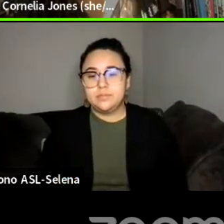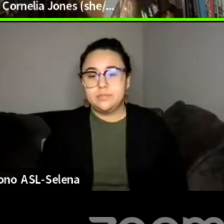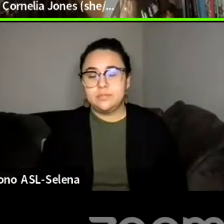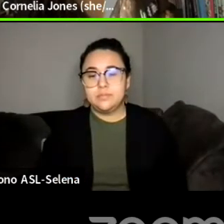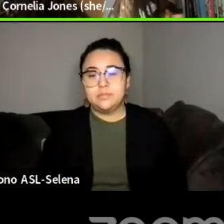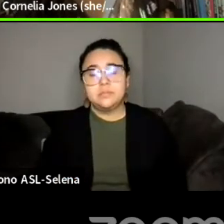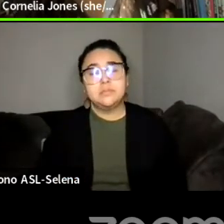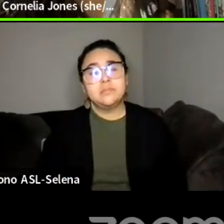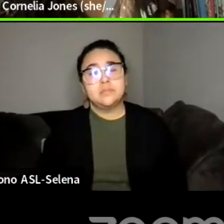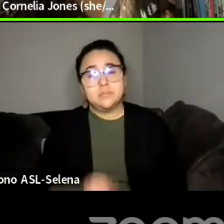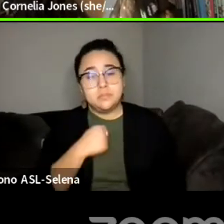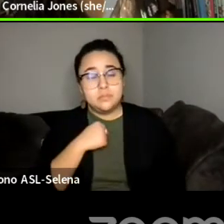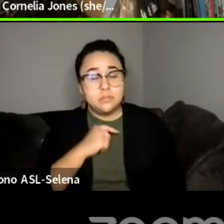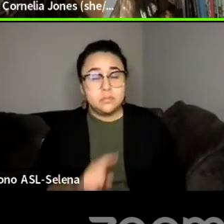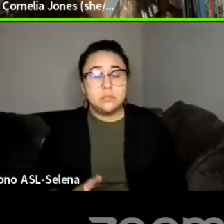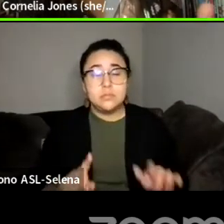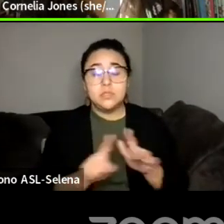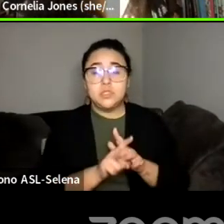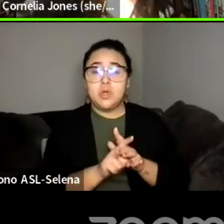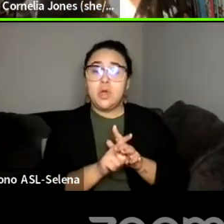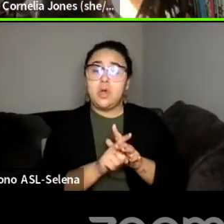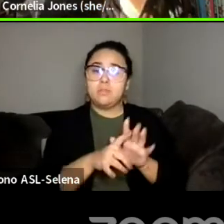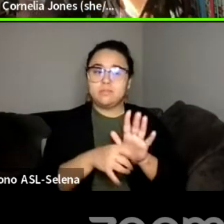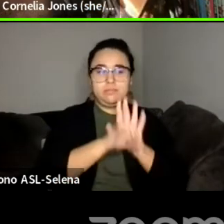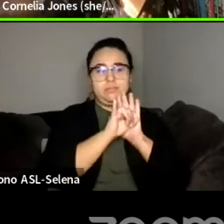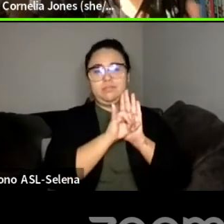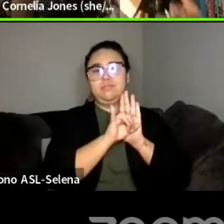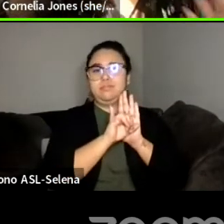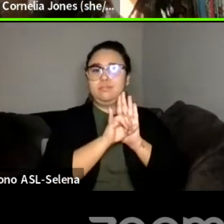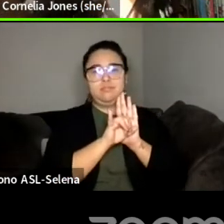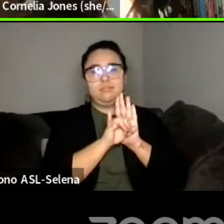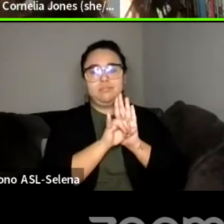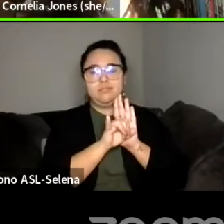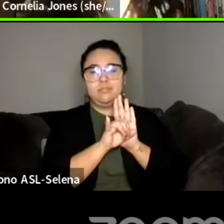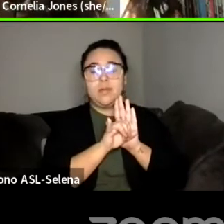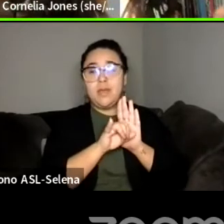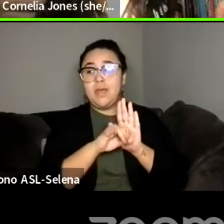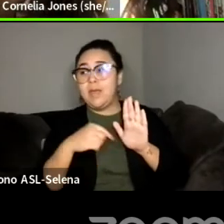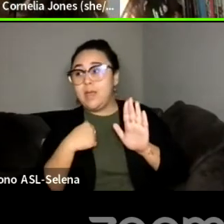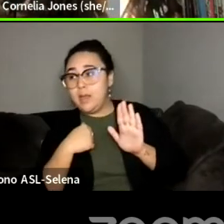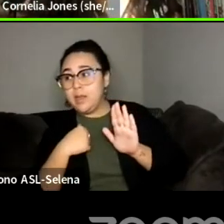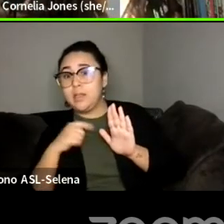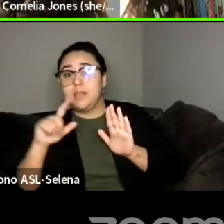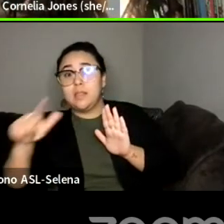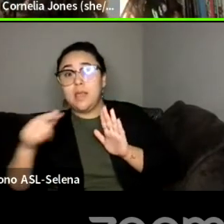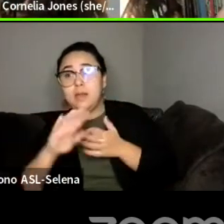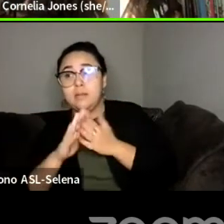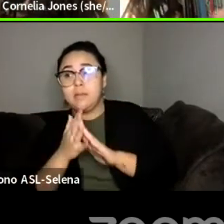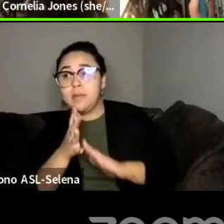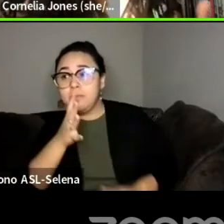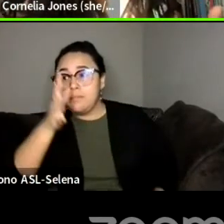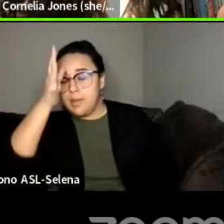show up, becoming a parent, looped in parents